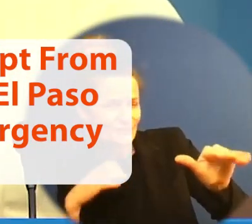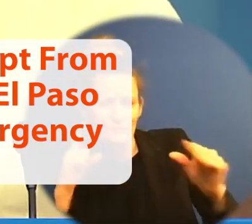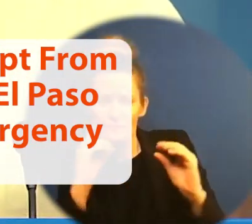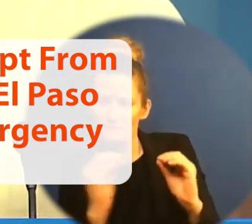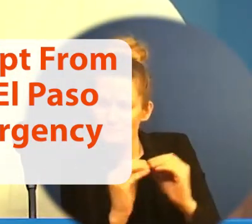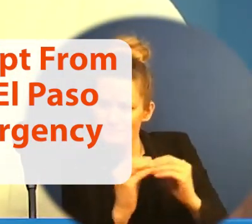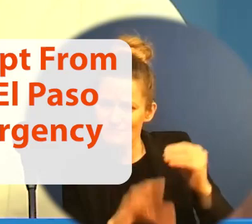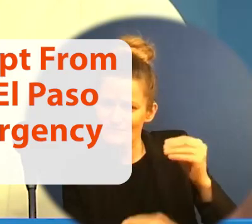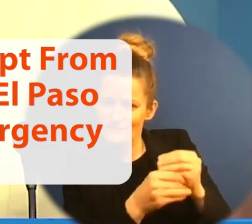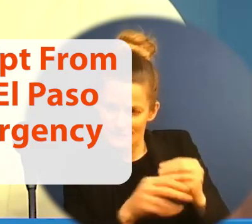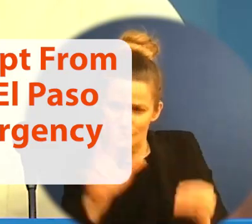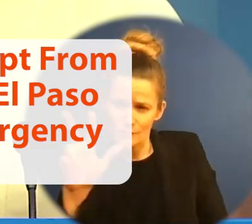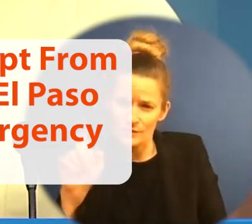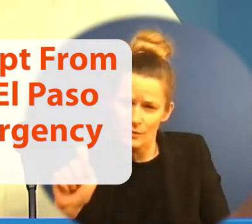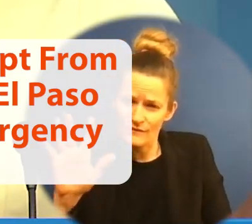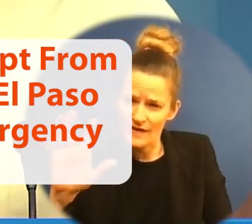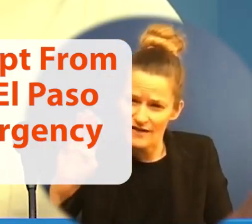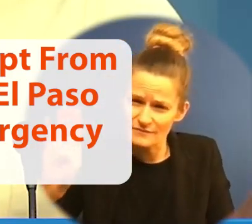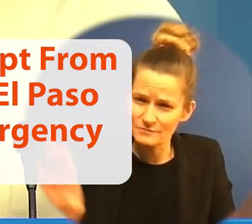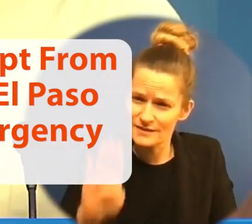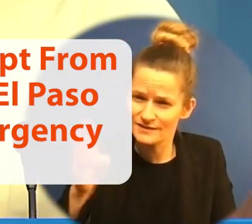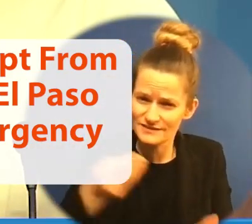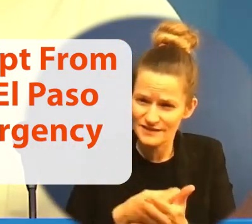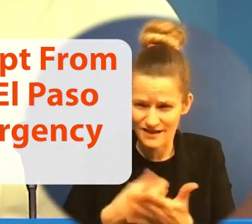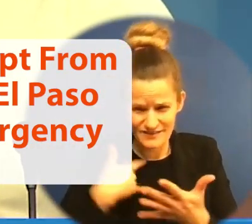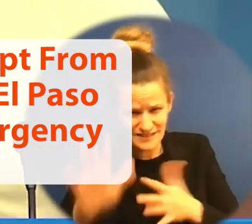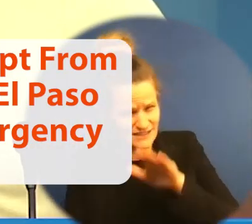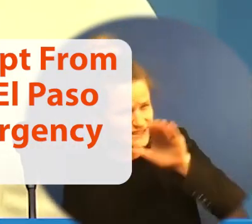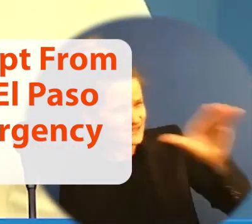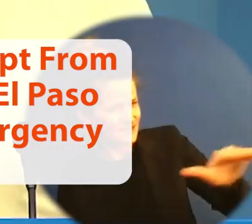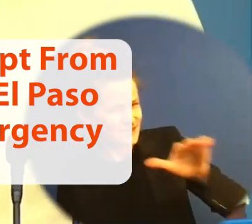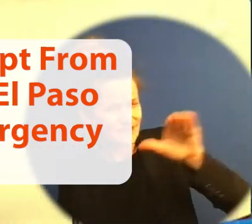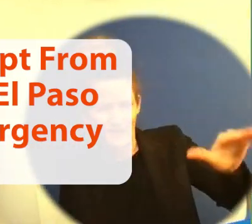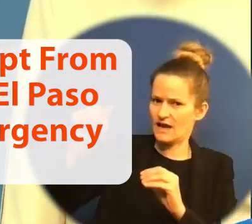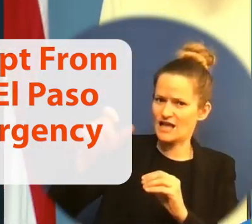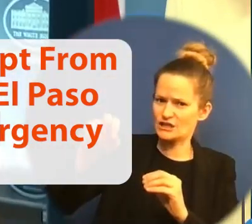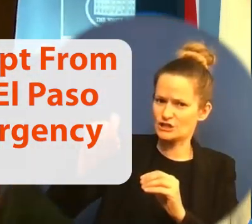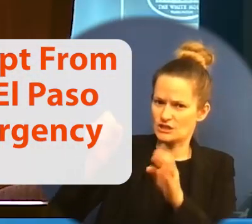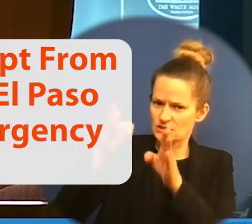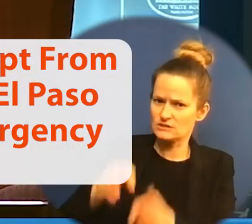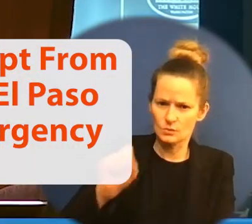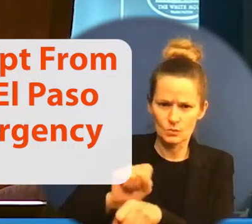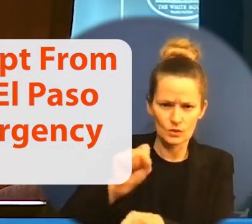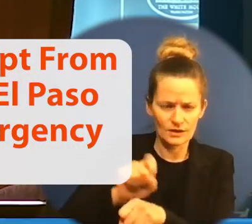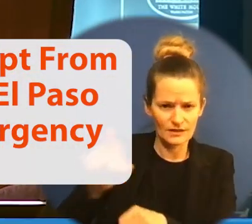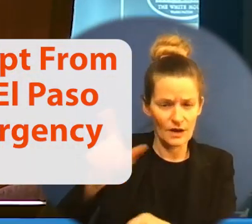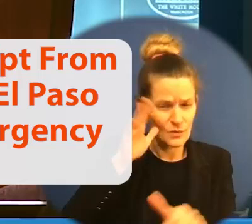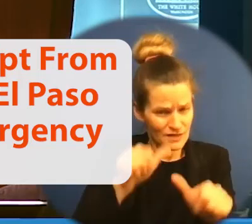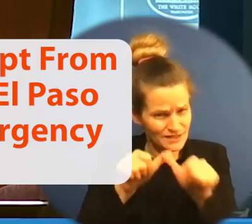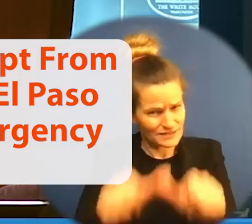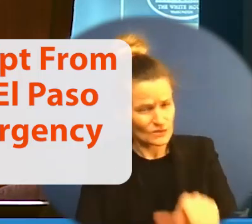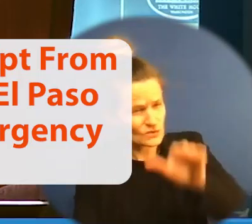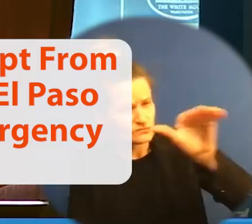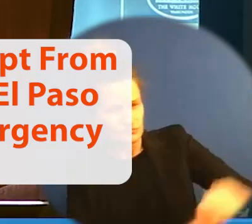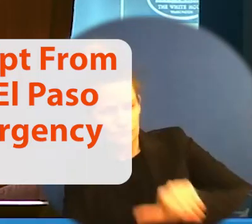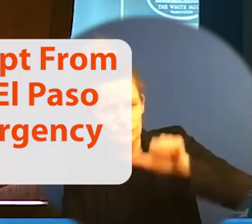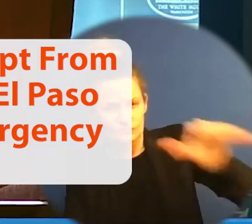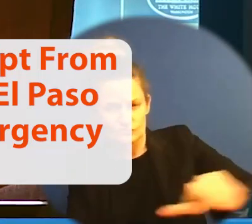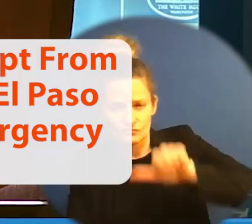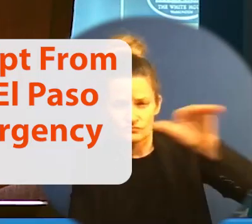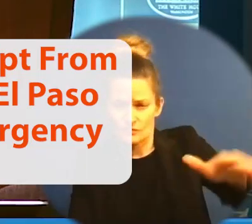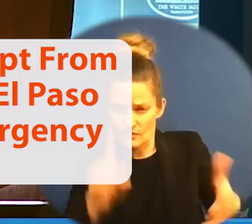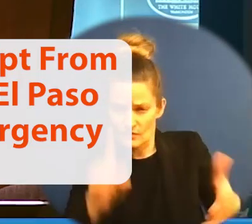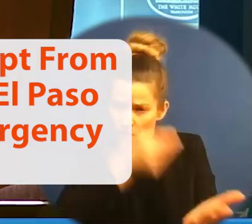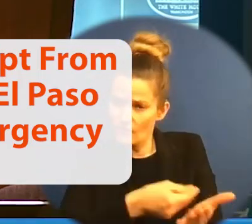the $3.5 billion additional funding request from Congress. Again, we're going to continue to